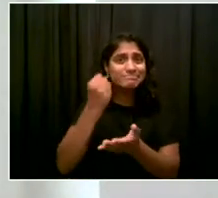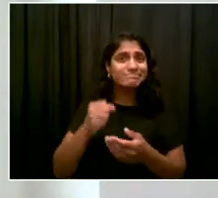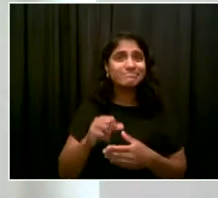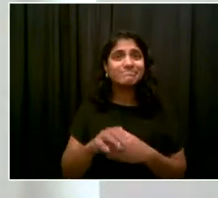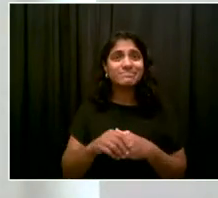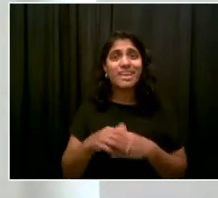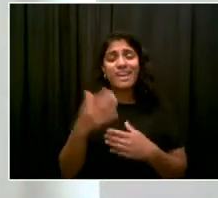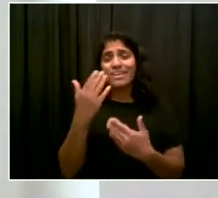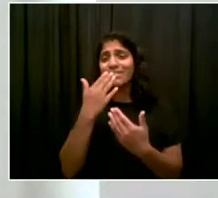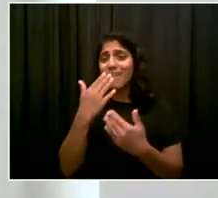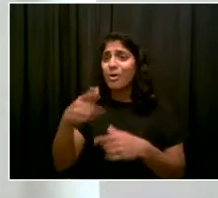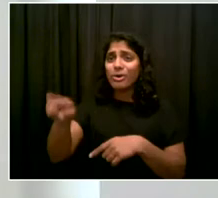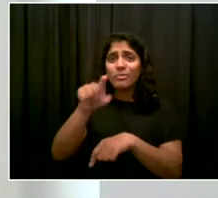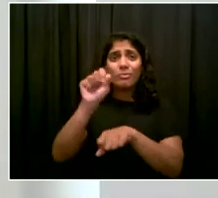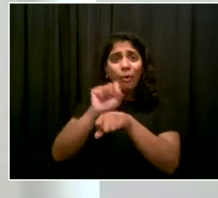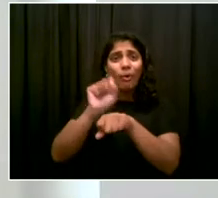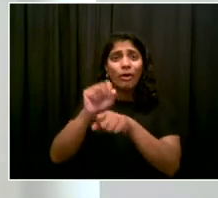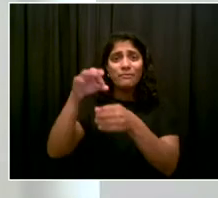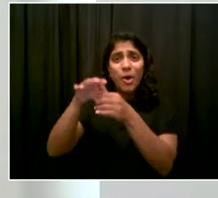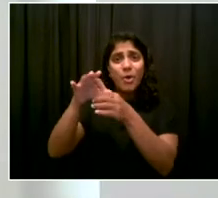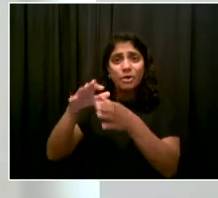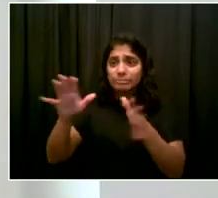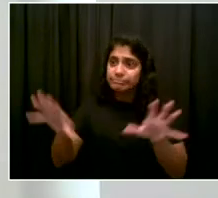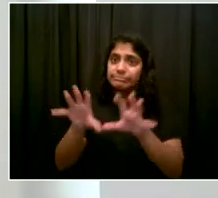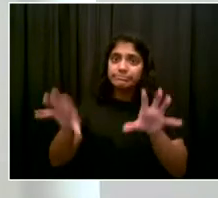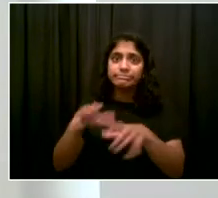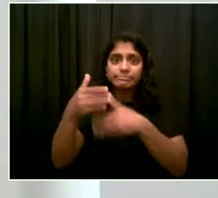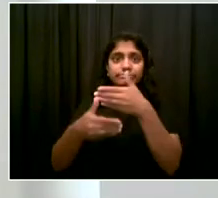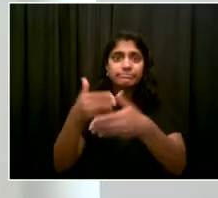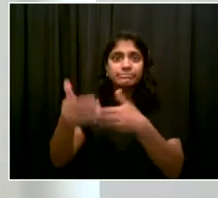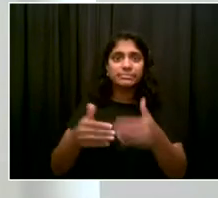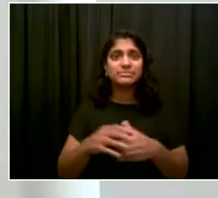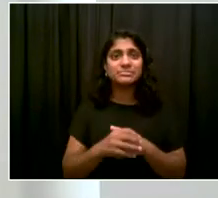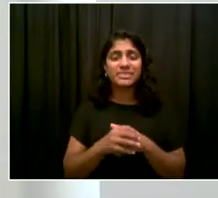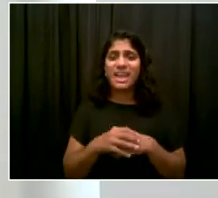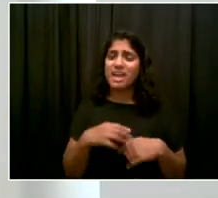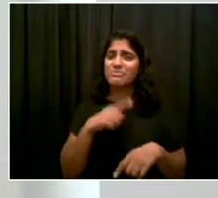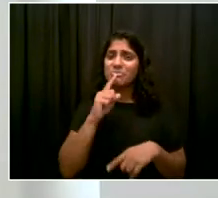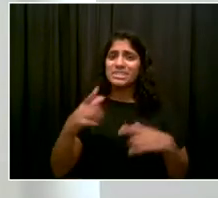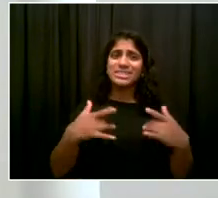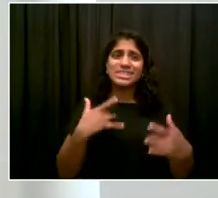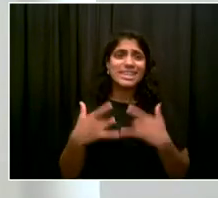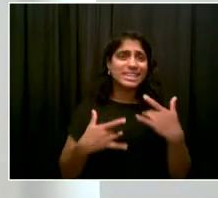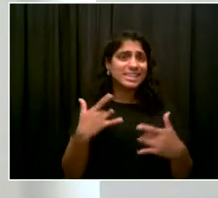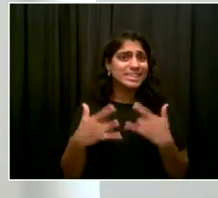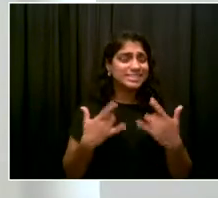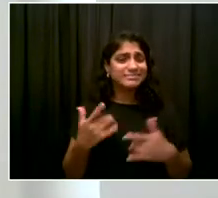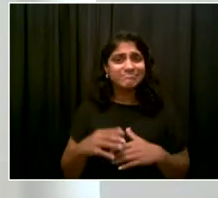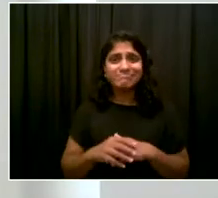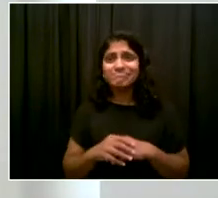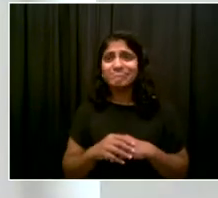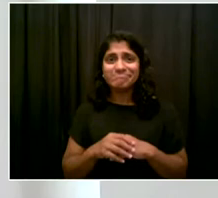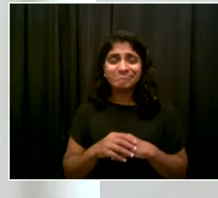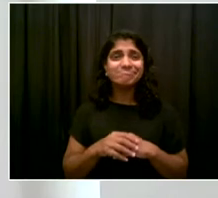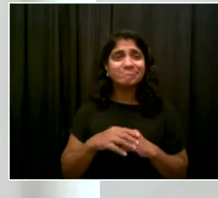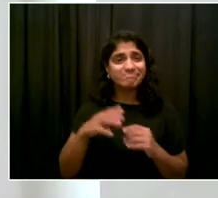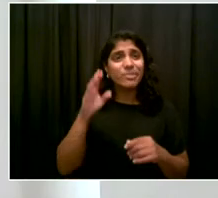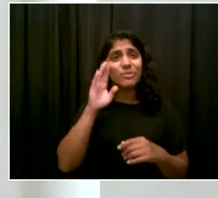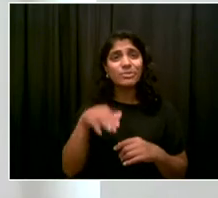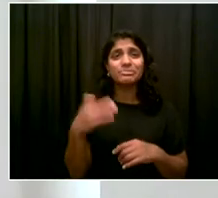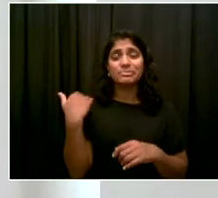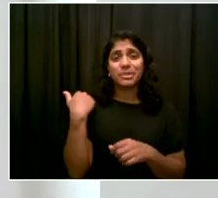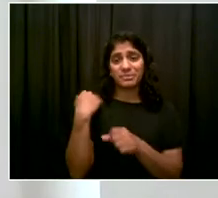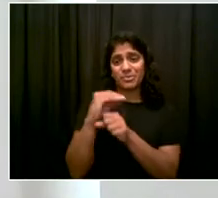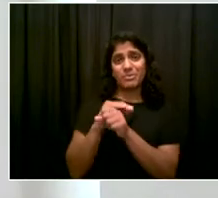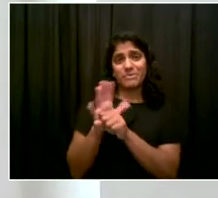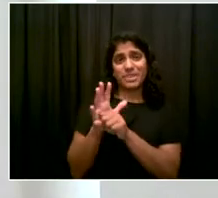this milestone. You know, during the height of the pandemic, you know, we were losing friends and families. Our